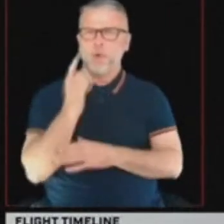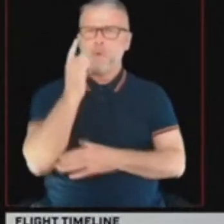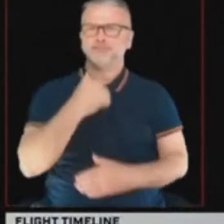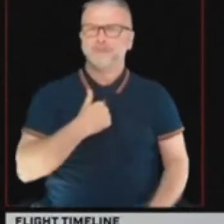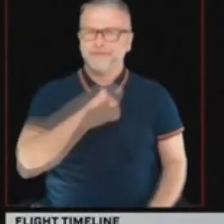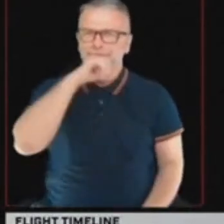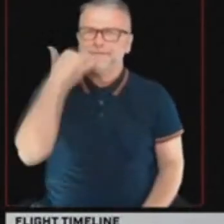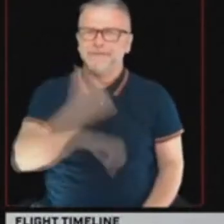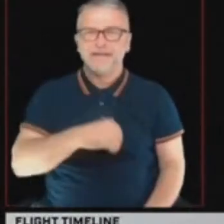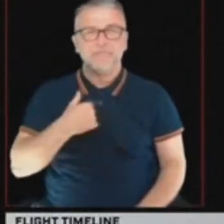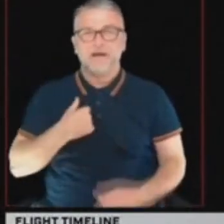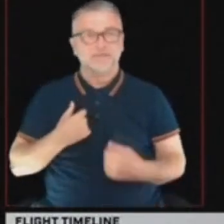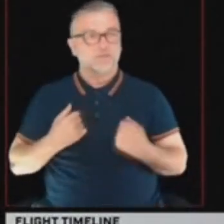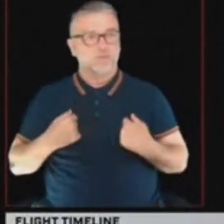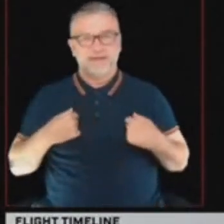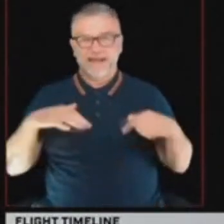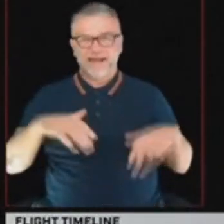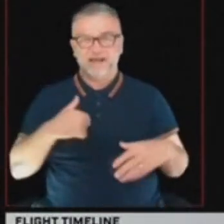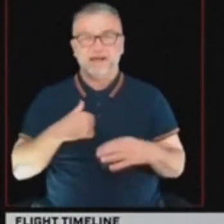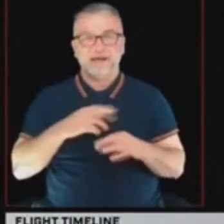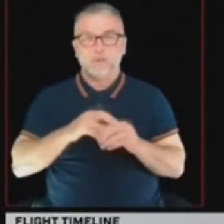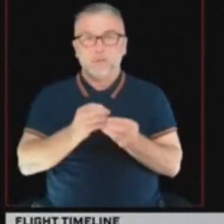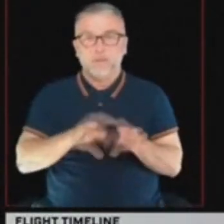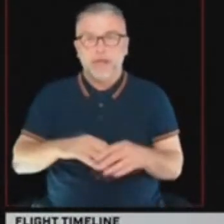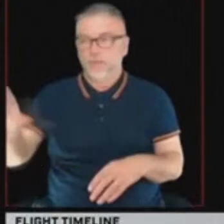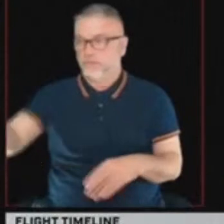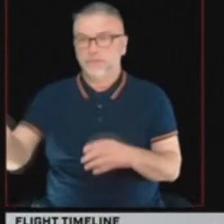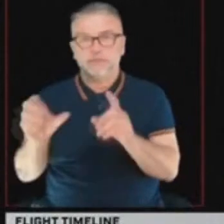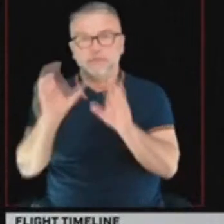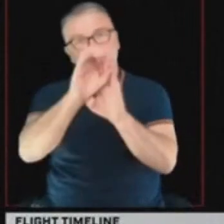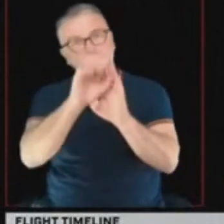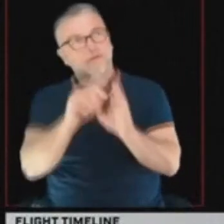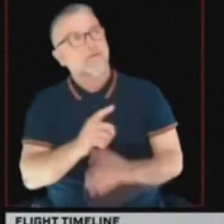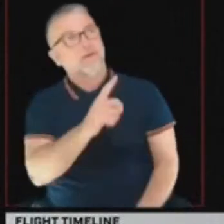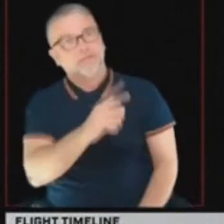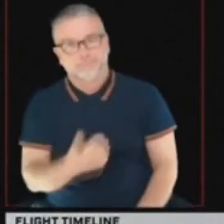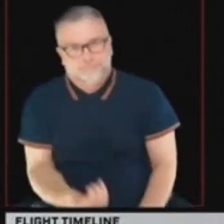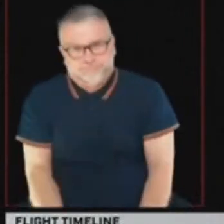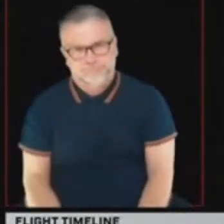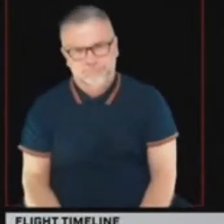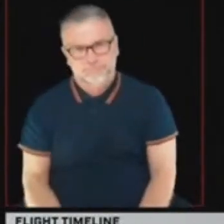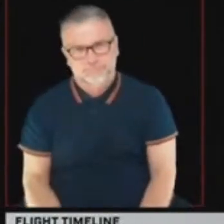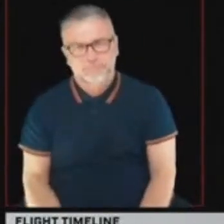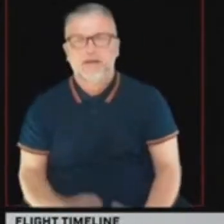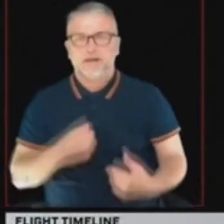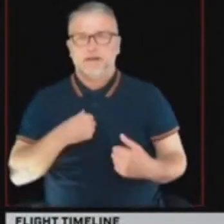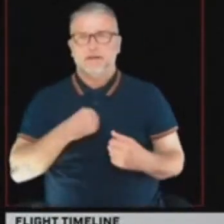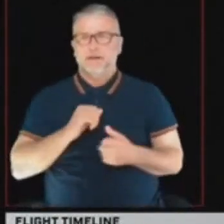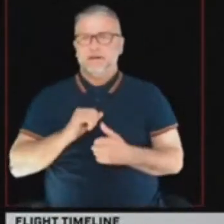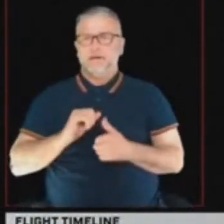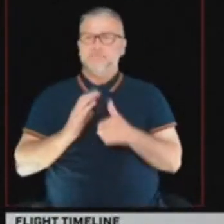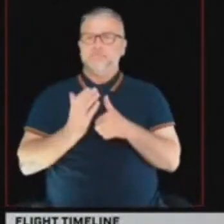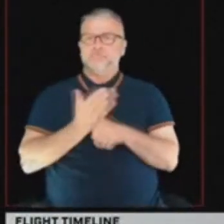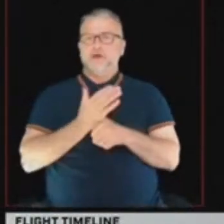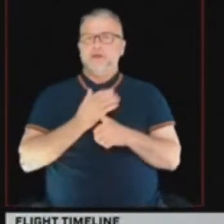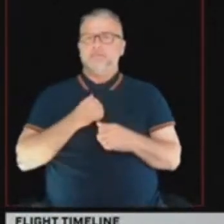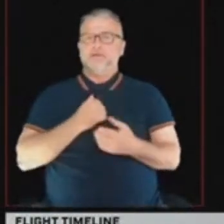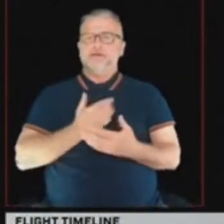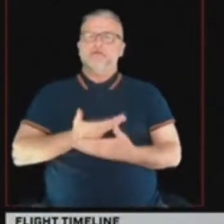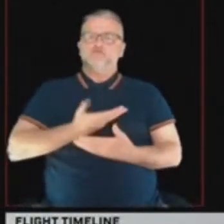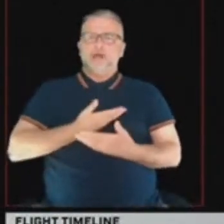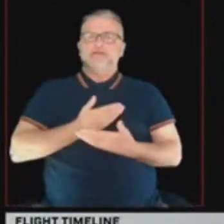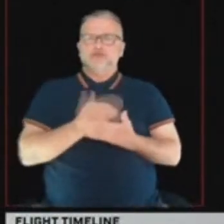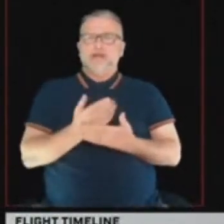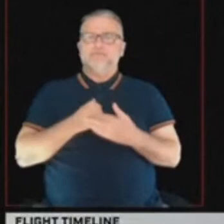don't exist unless we put capability on orbit. Right. And as the primary rideshare for this mission,